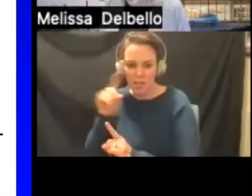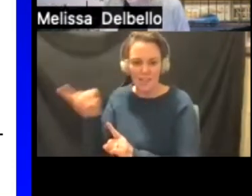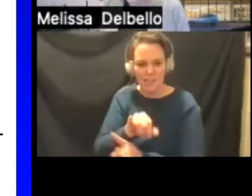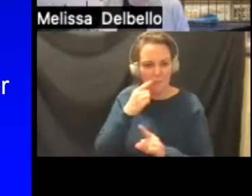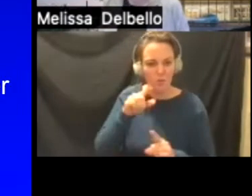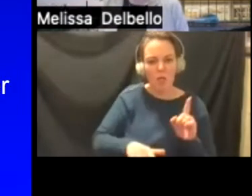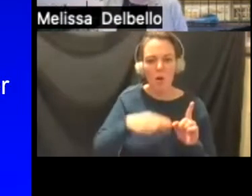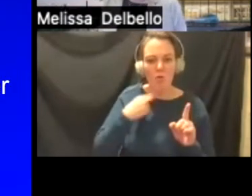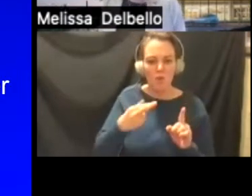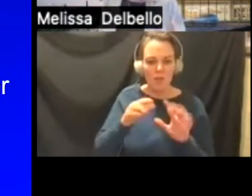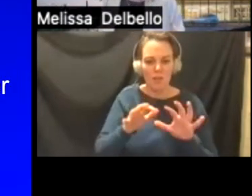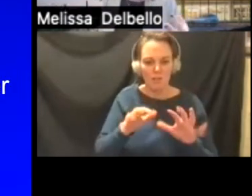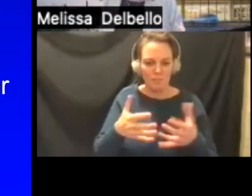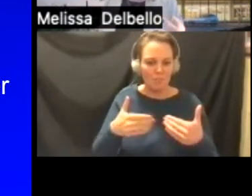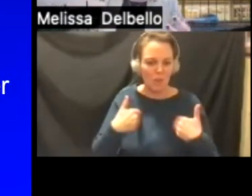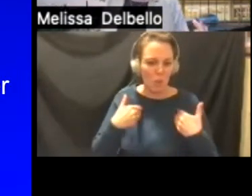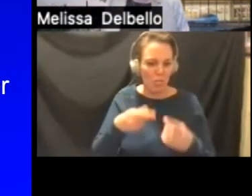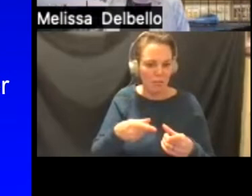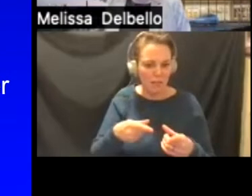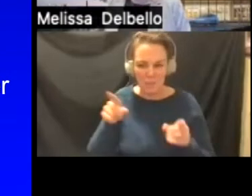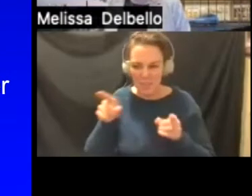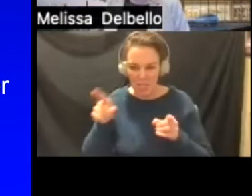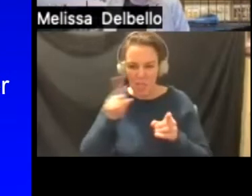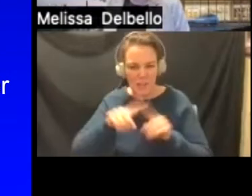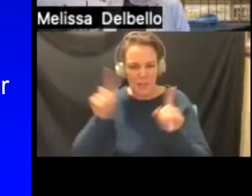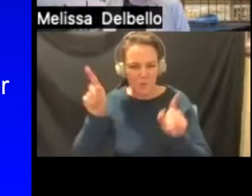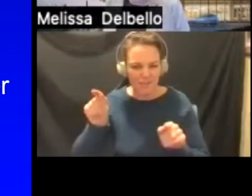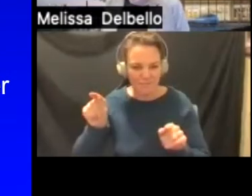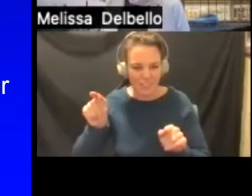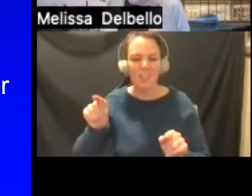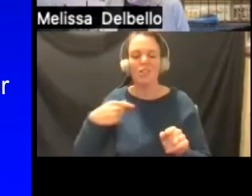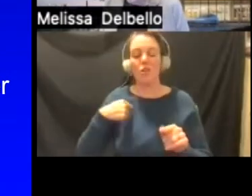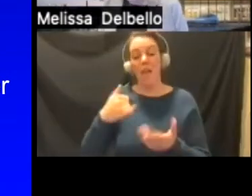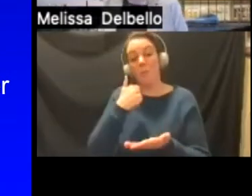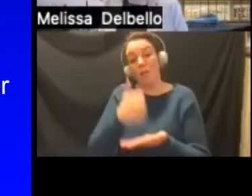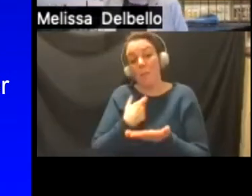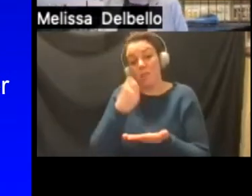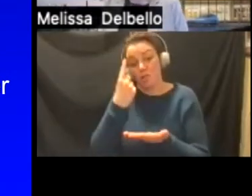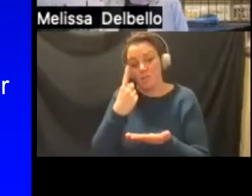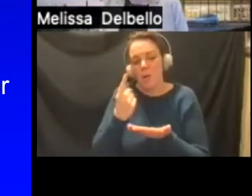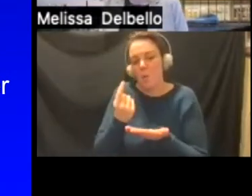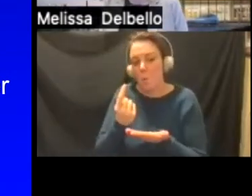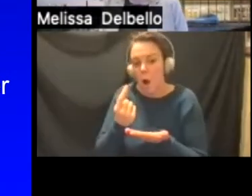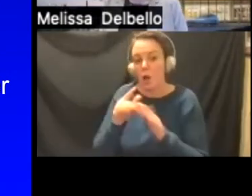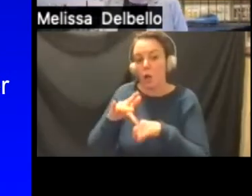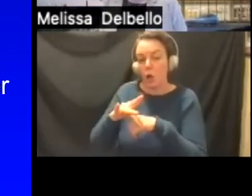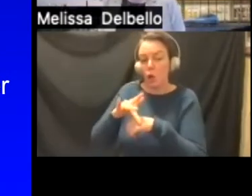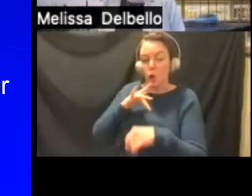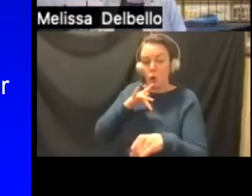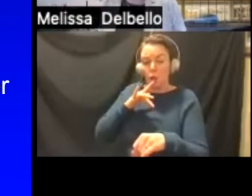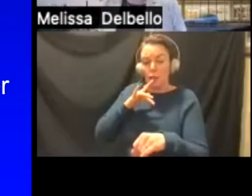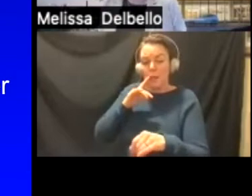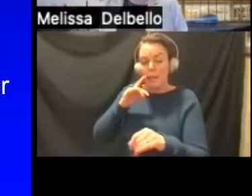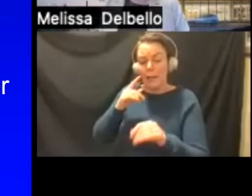risk youth. So we can use it to sort of understand what the early manifestations or what